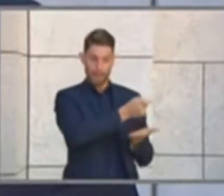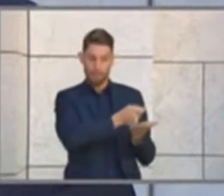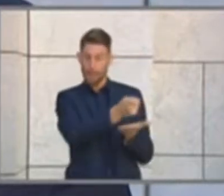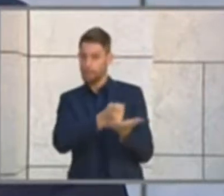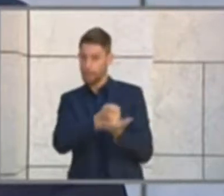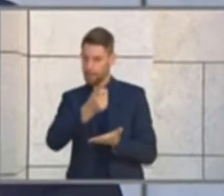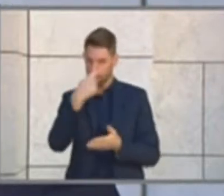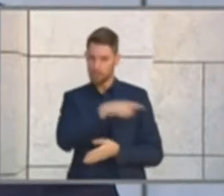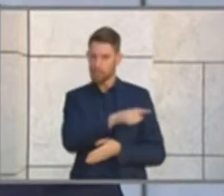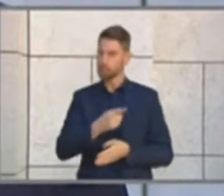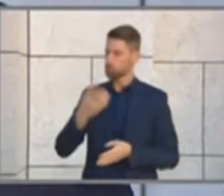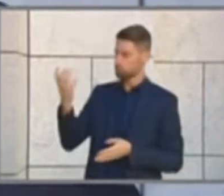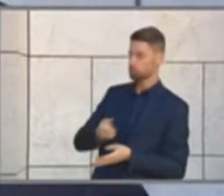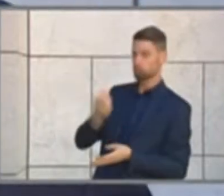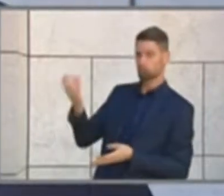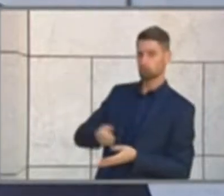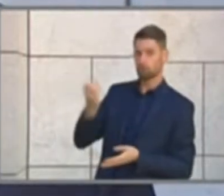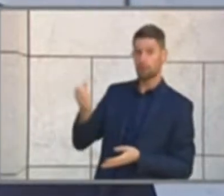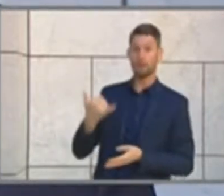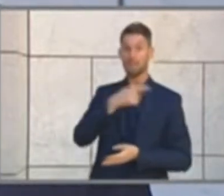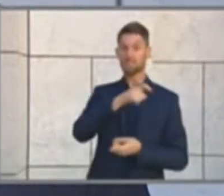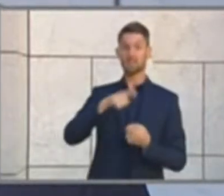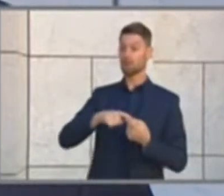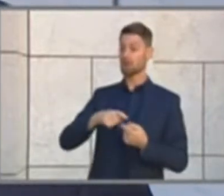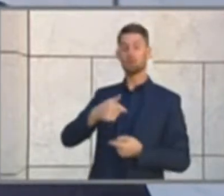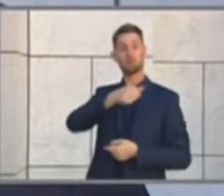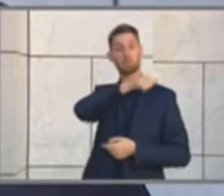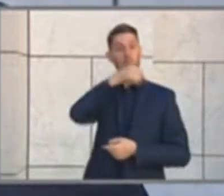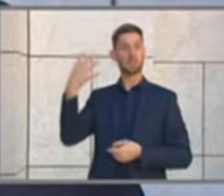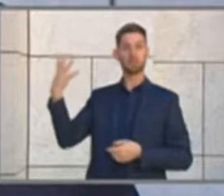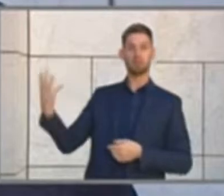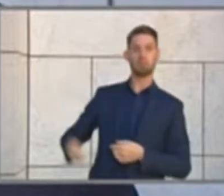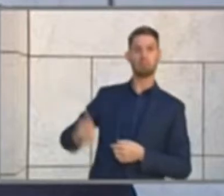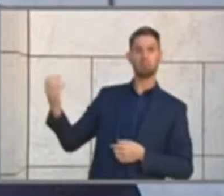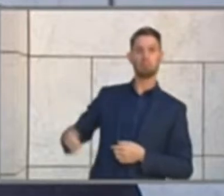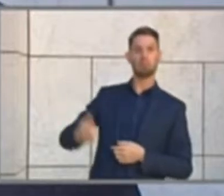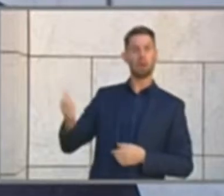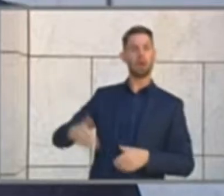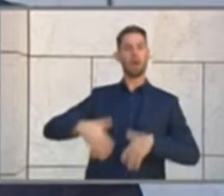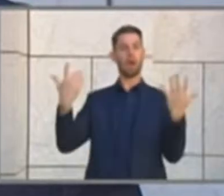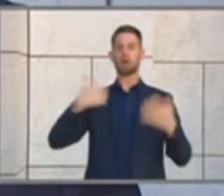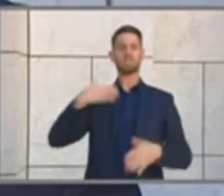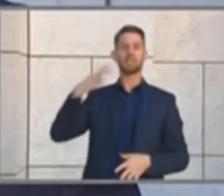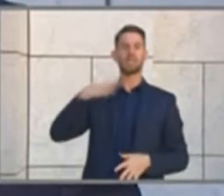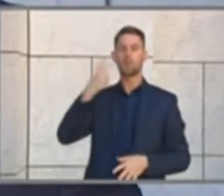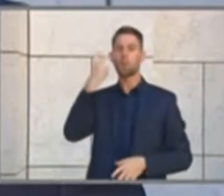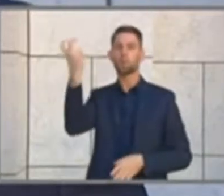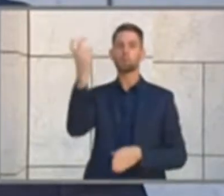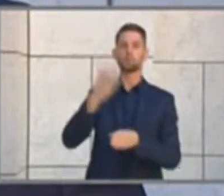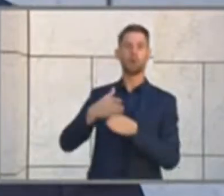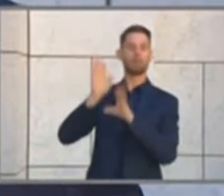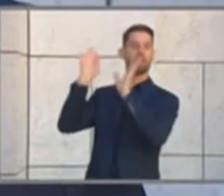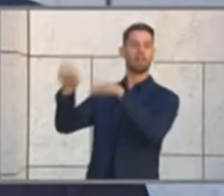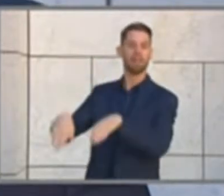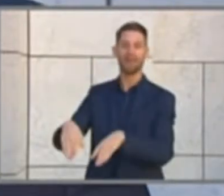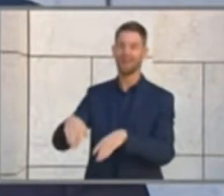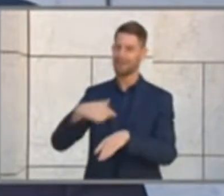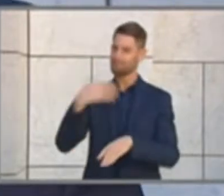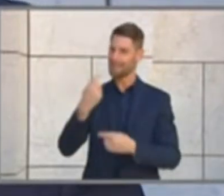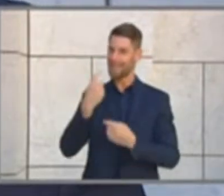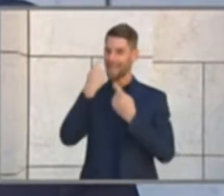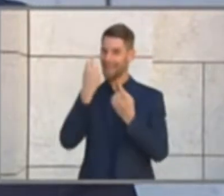in normal circumstances, a disincentive with payments at that level for people to go and seek work. And that's